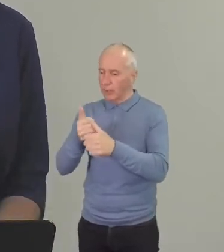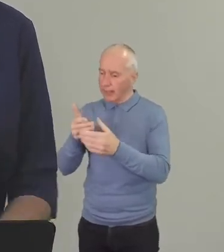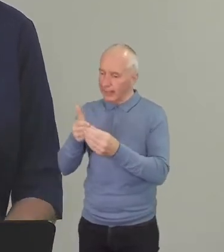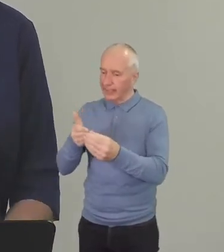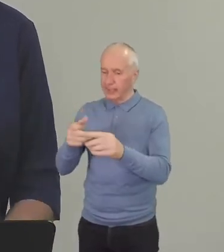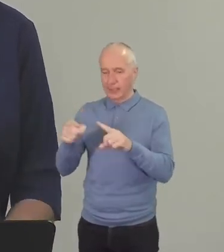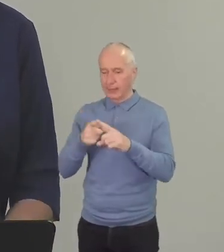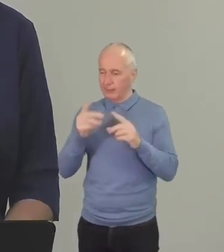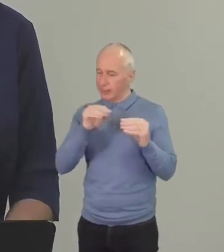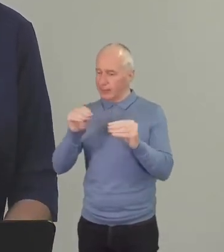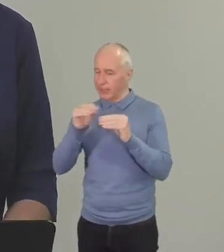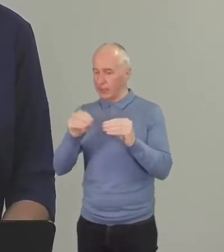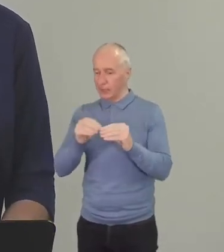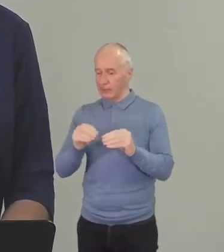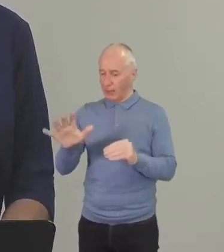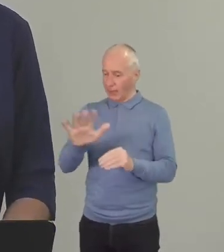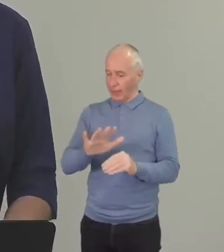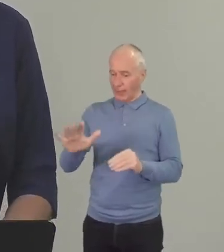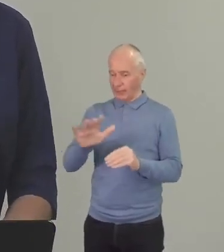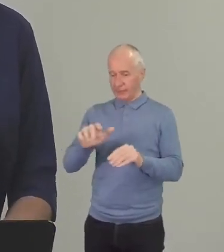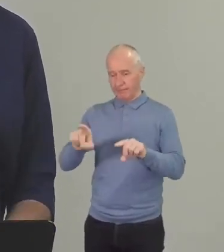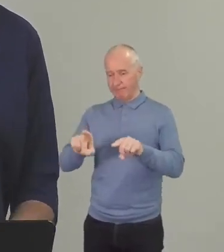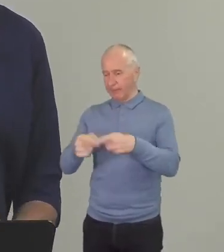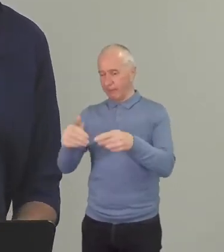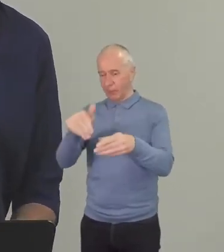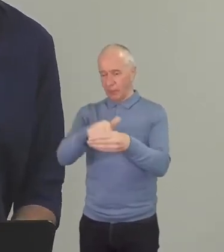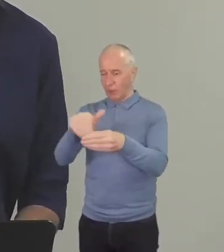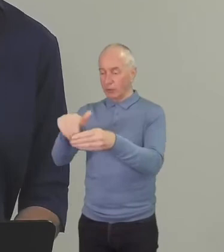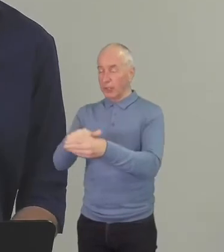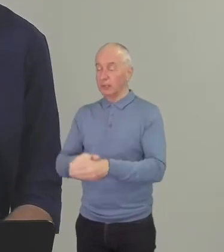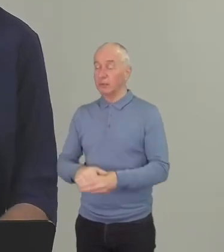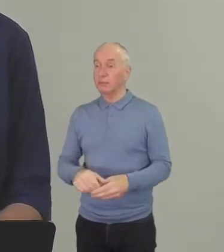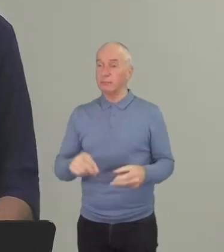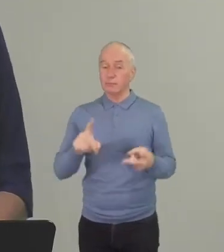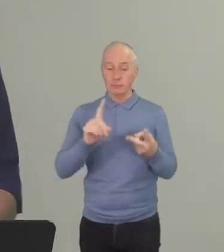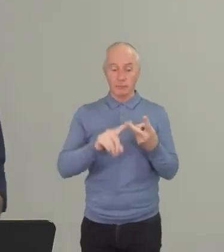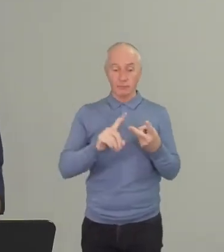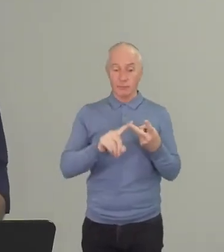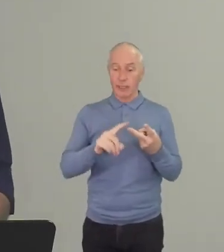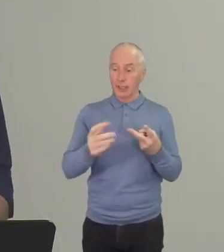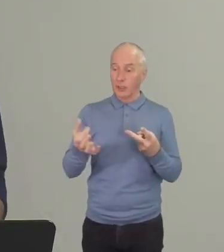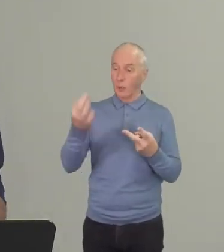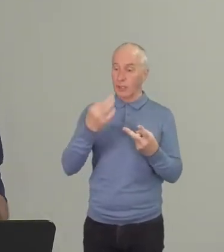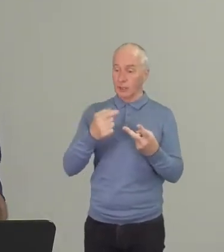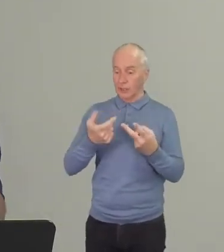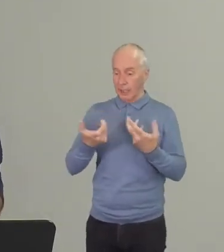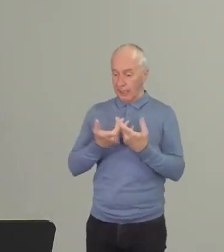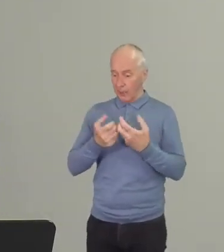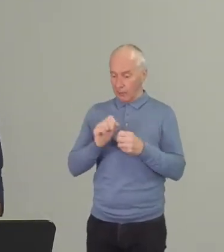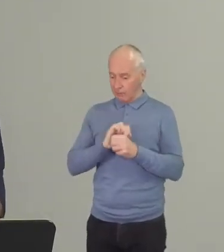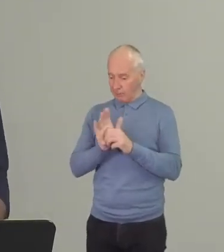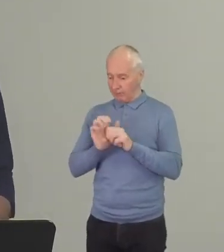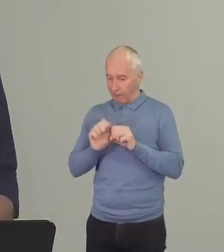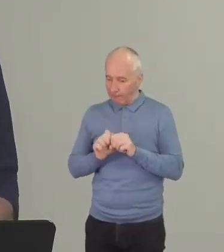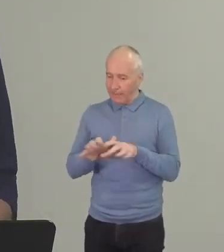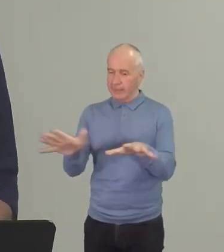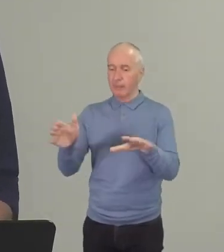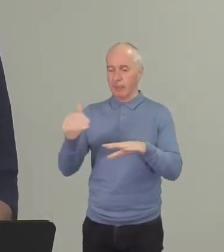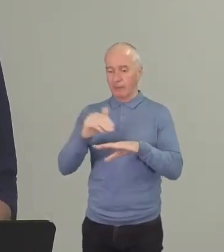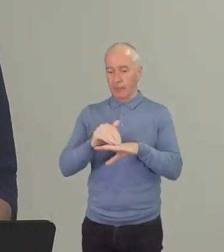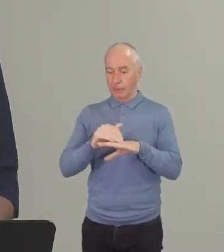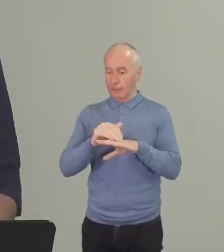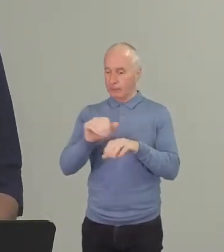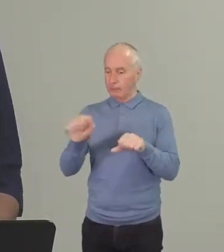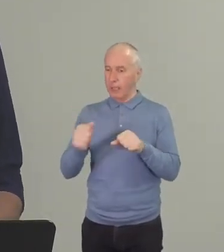teaching that happens in those two contexts. In terms of the second question around how the pandemic has affected our work and what goes forward